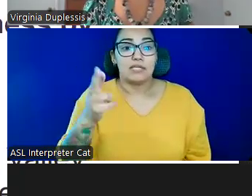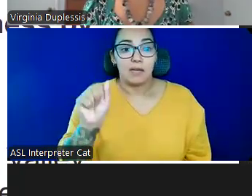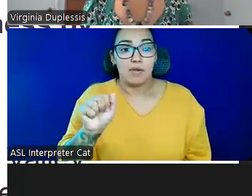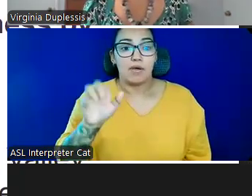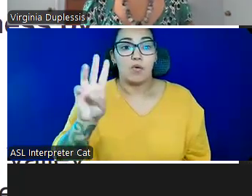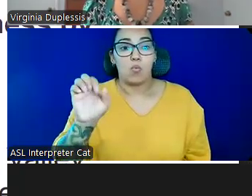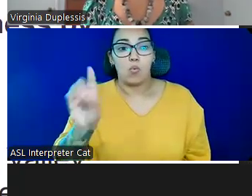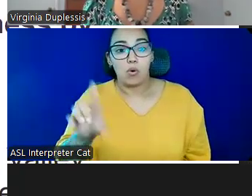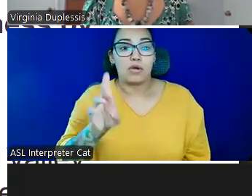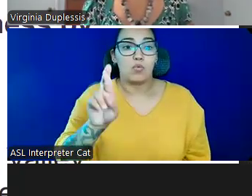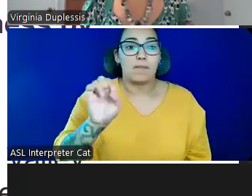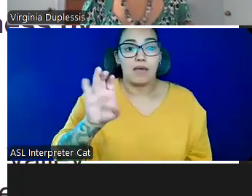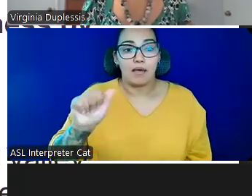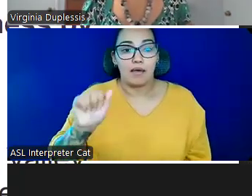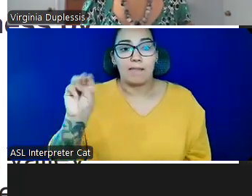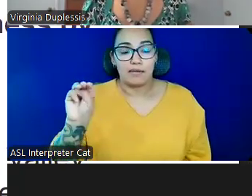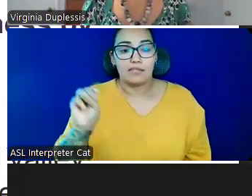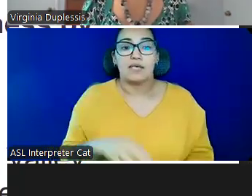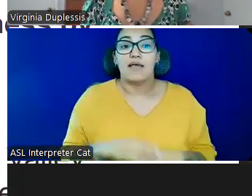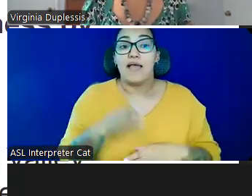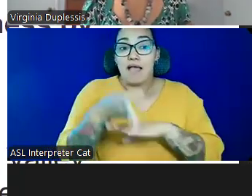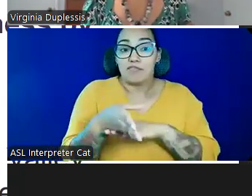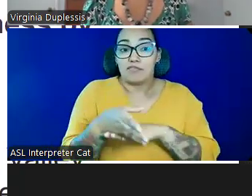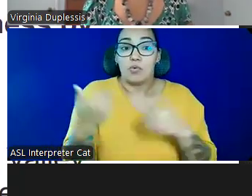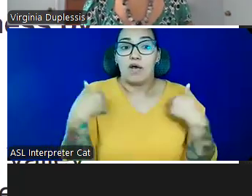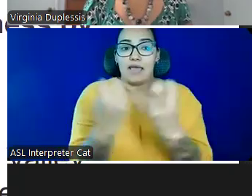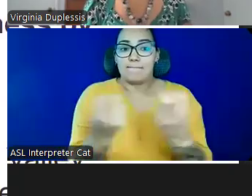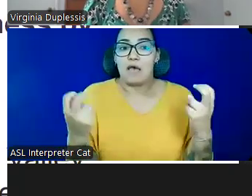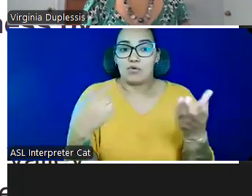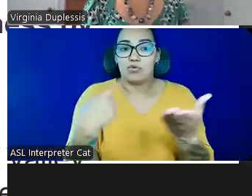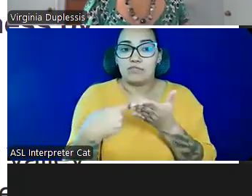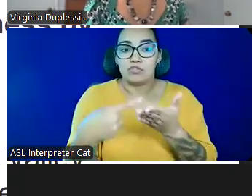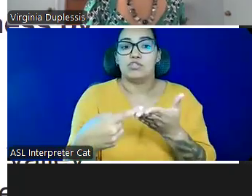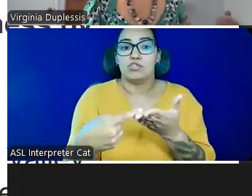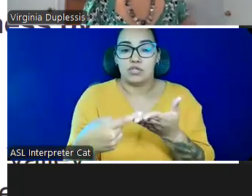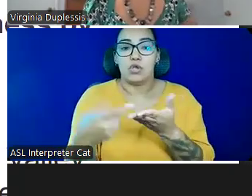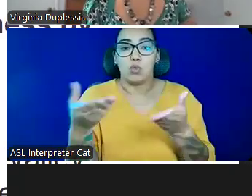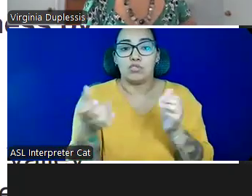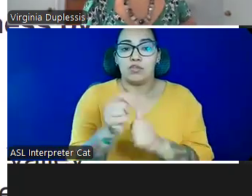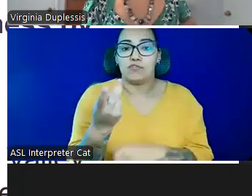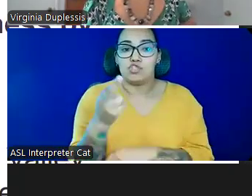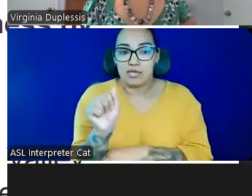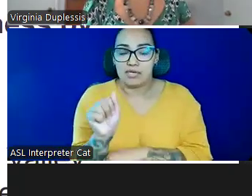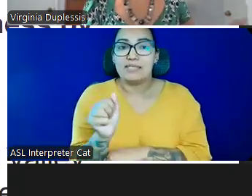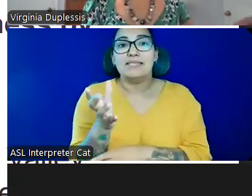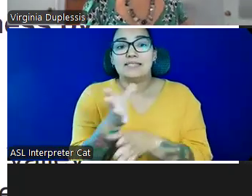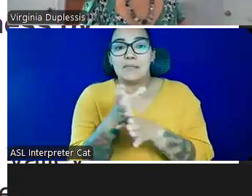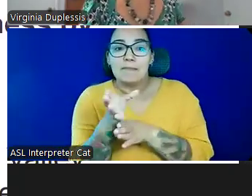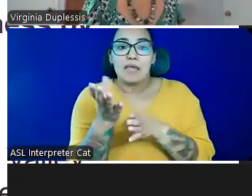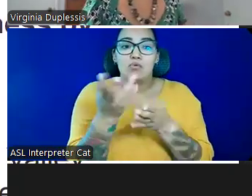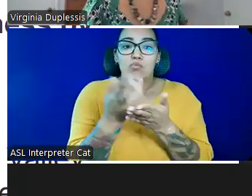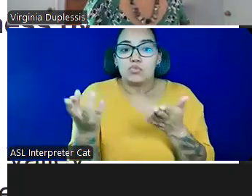Melendez. Afterwards, Virginia will facilitate our panel conversation, which we will follow up with some key resources and tools for you